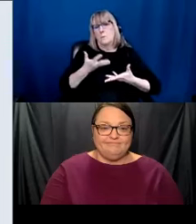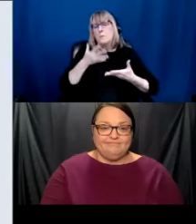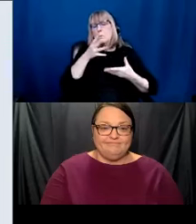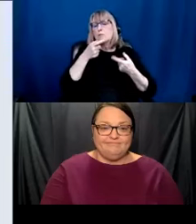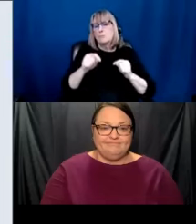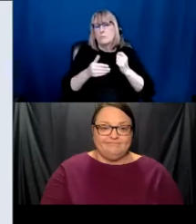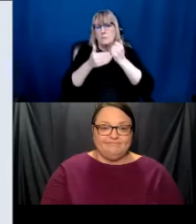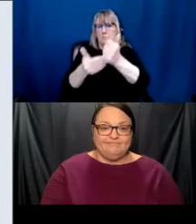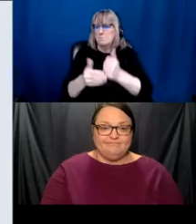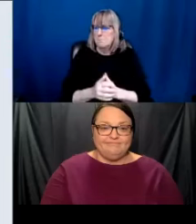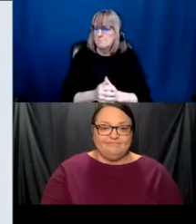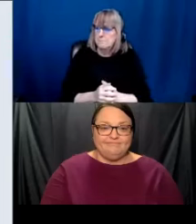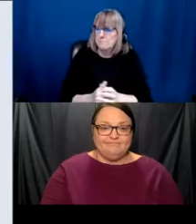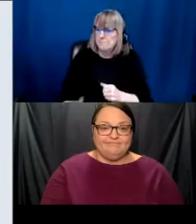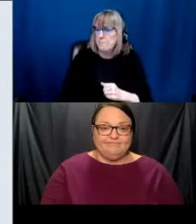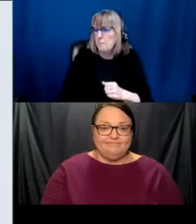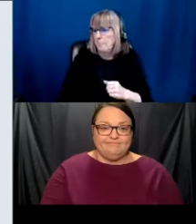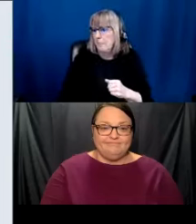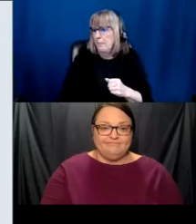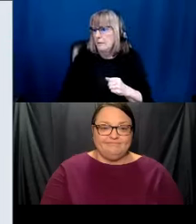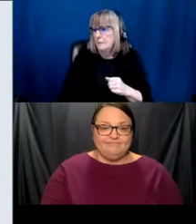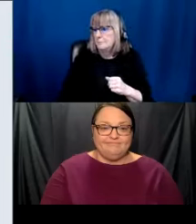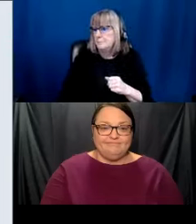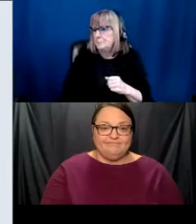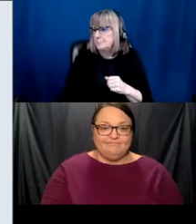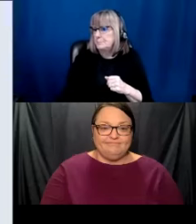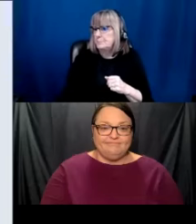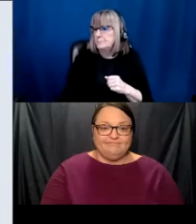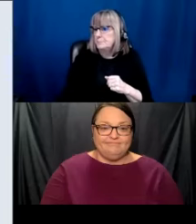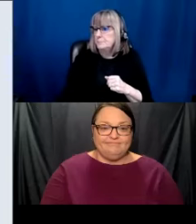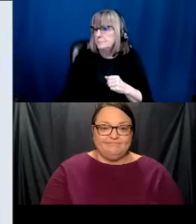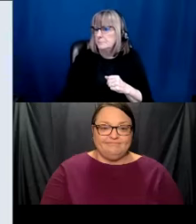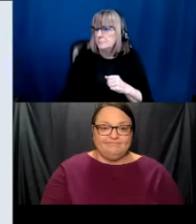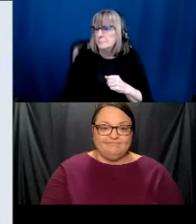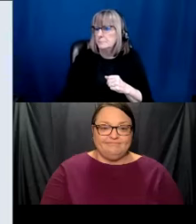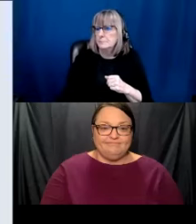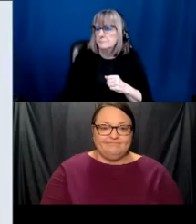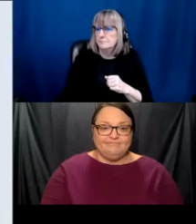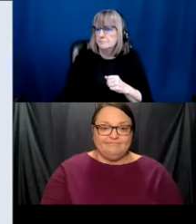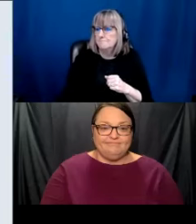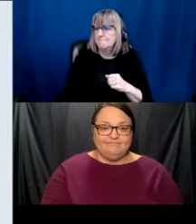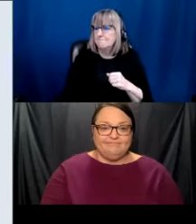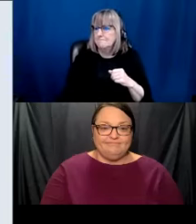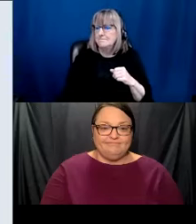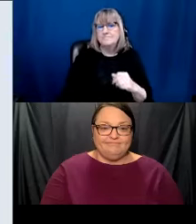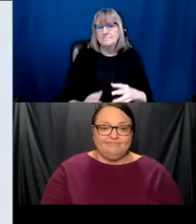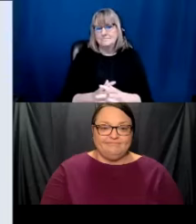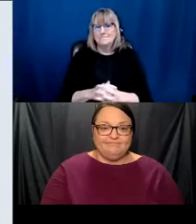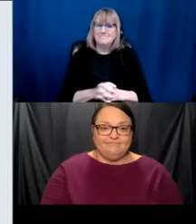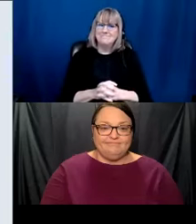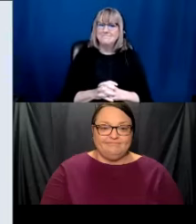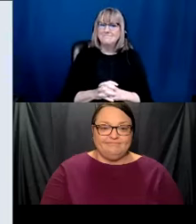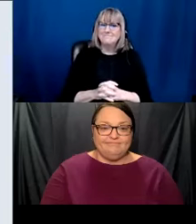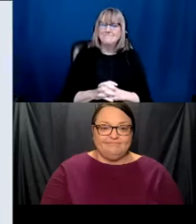presentación y creo que pudimos identificar los problemas que se hubieran presentado, pero por